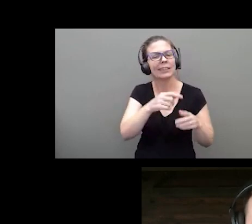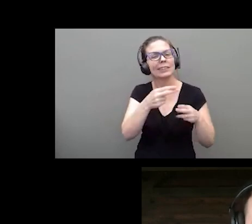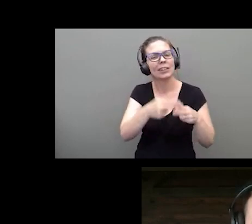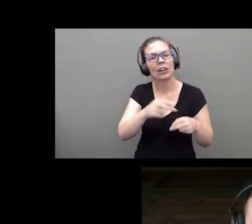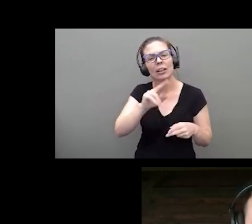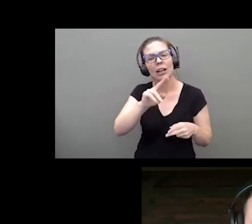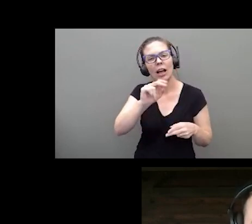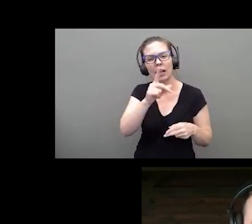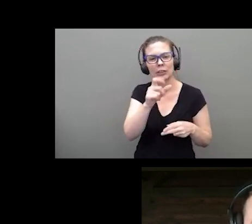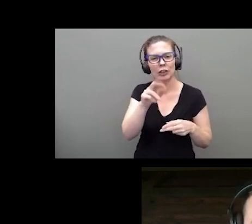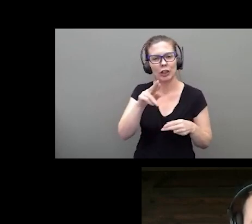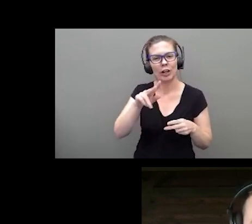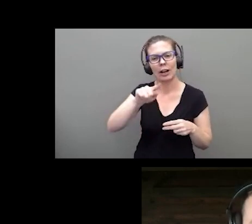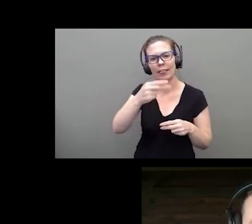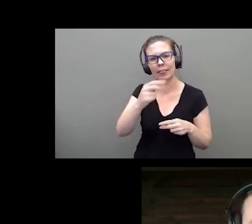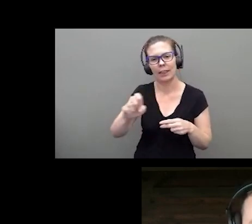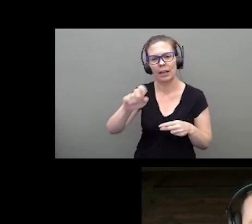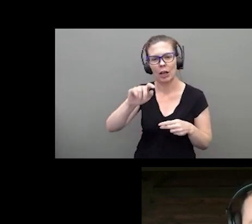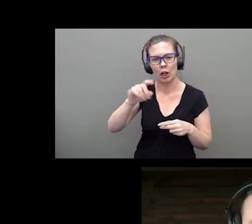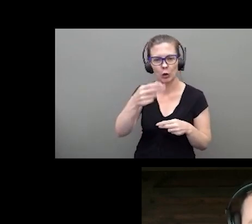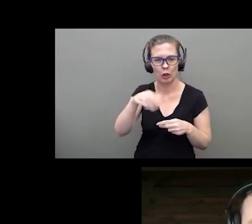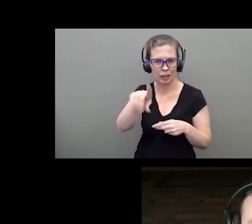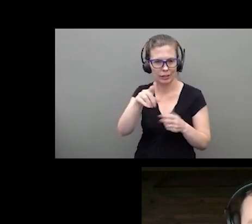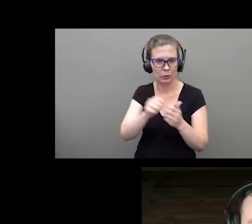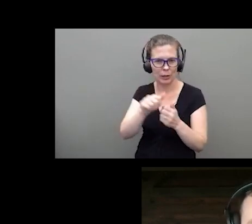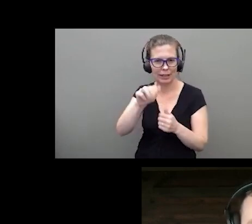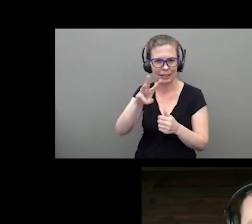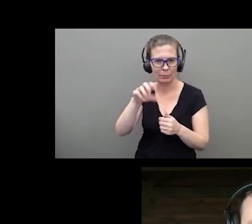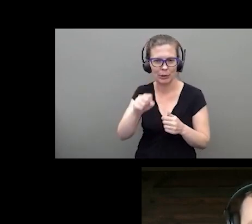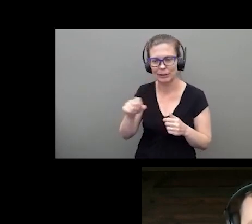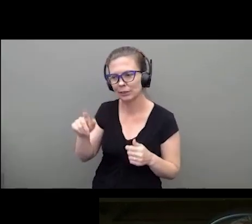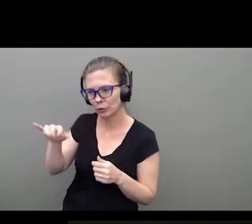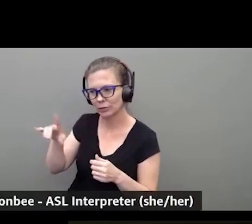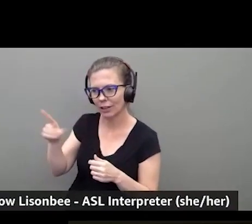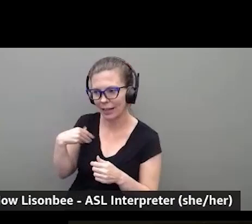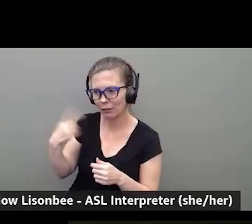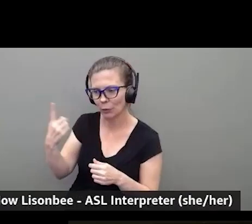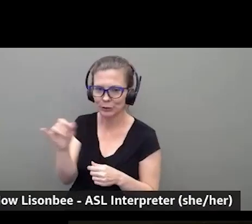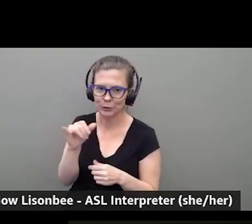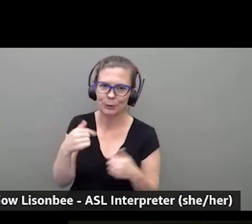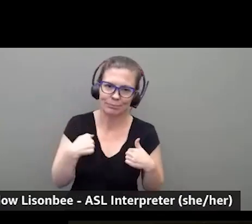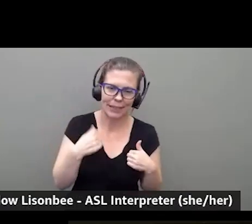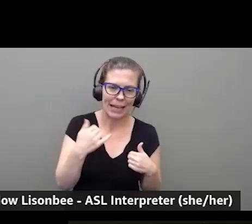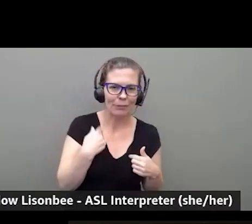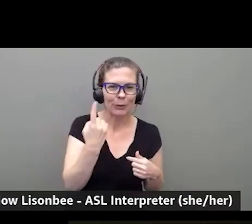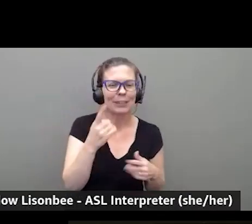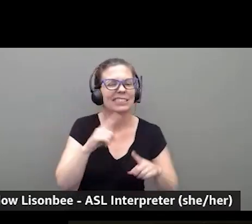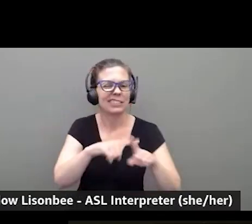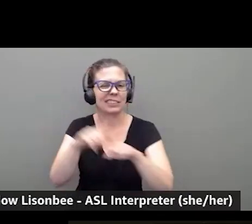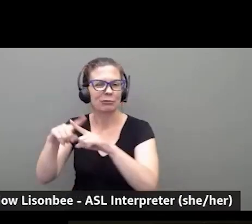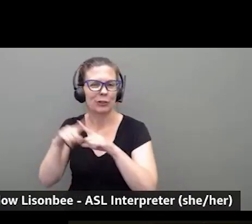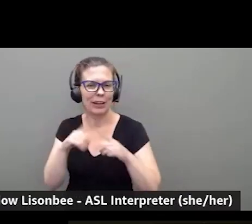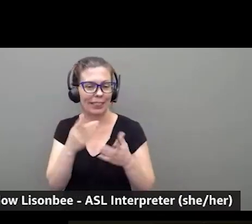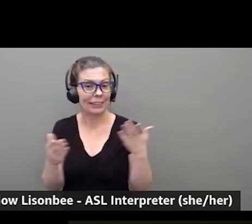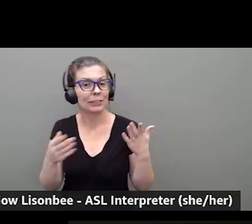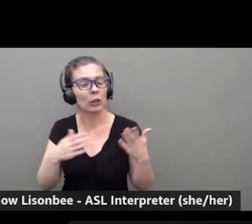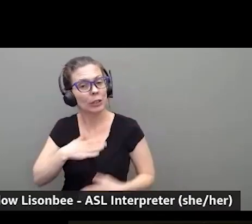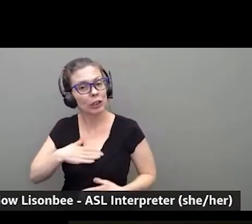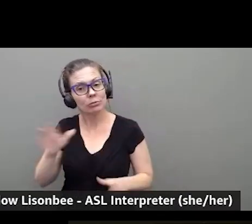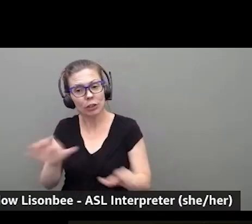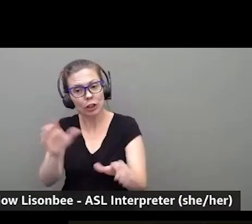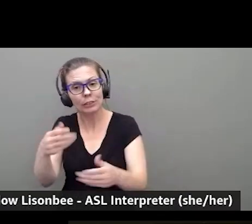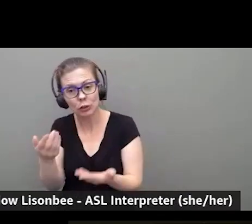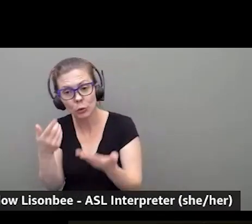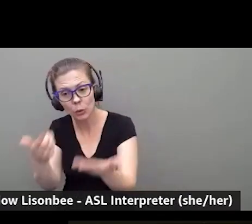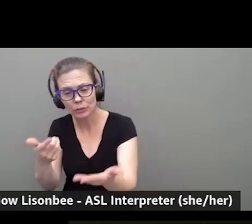AWS. So Todd's not the only one here that has his show. And we all kind of do little different things. So I encourage you to take a look. We have a sports